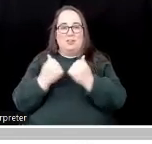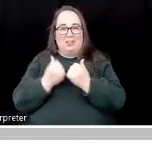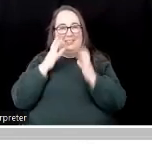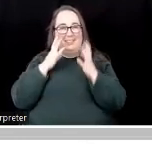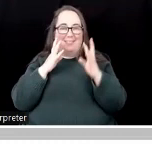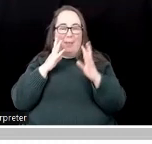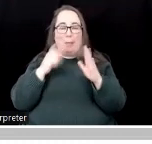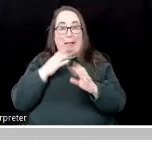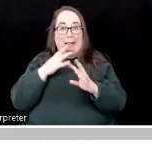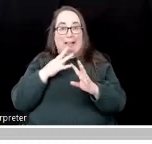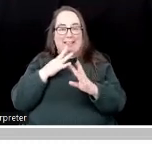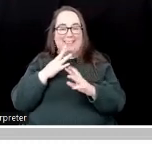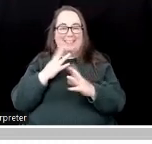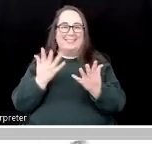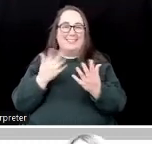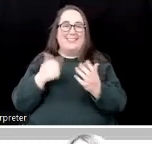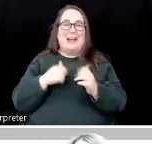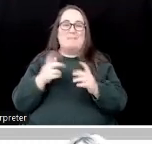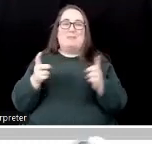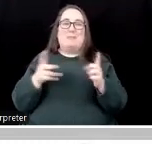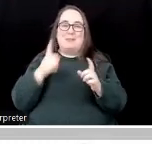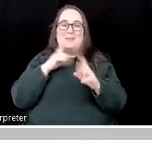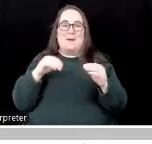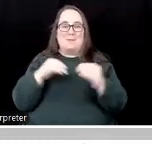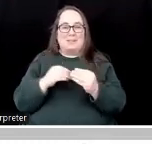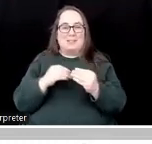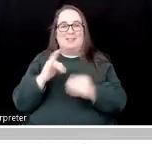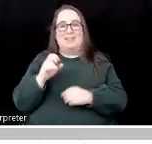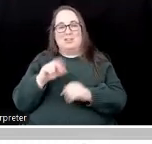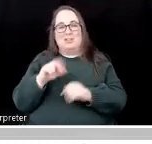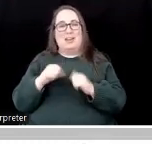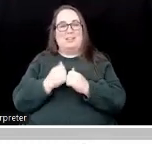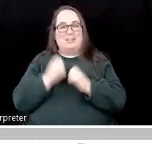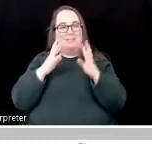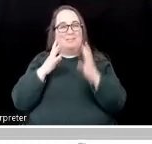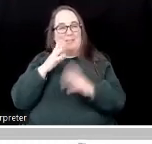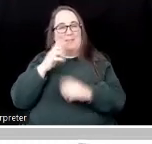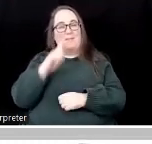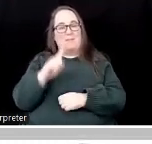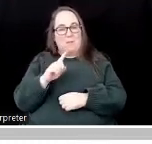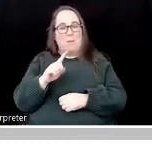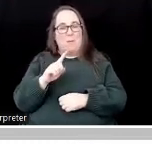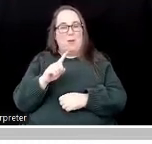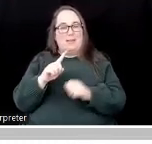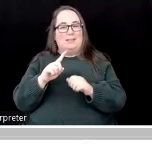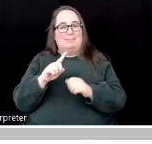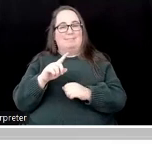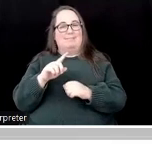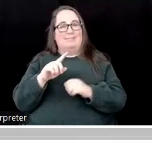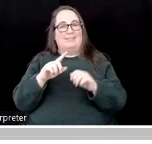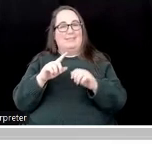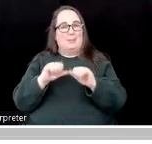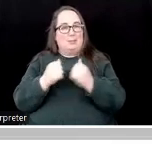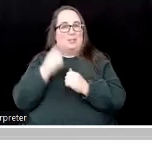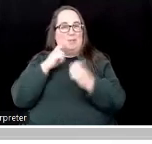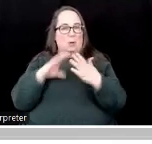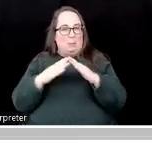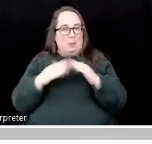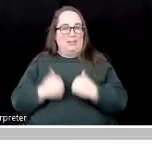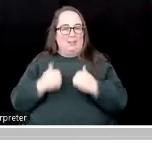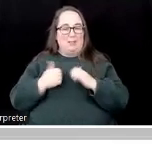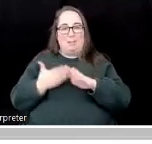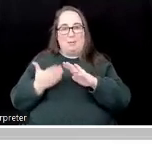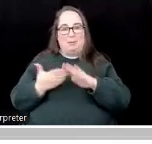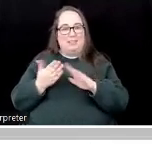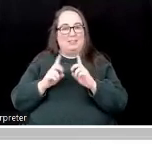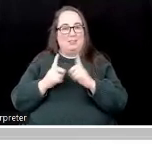I'm the director of the Office of Interagency Innovations at the Administration for Community Living. We're an operating division within the U.S.